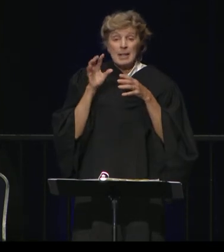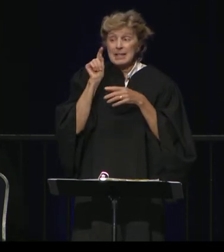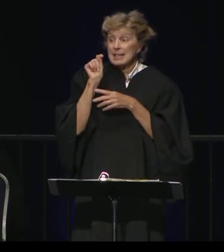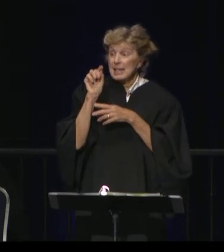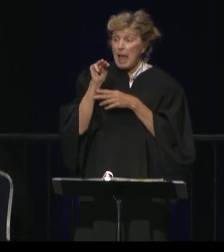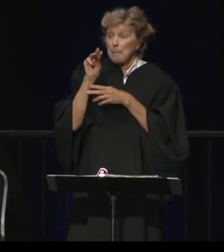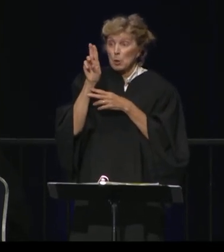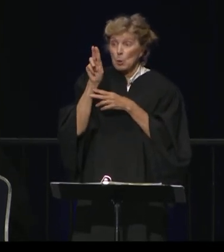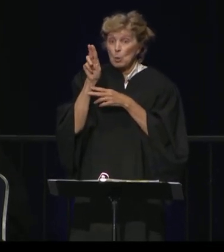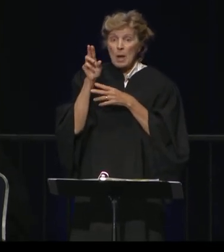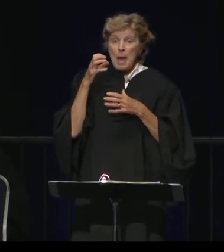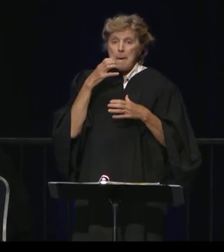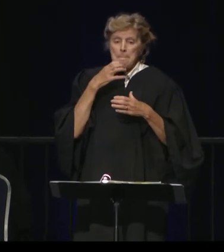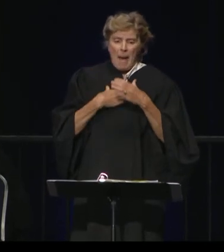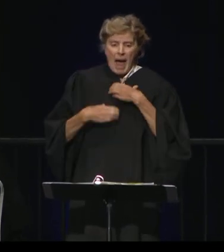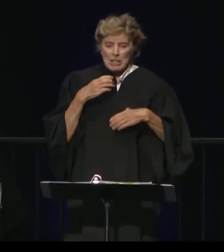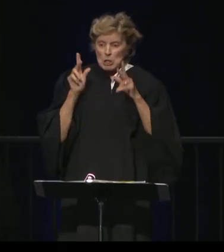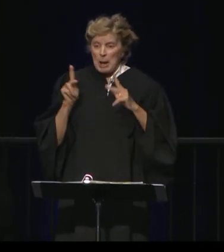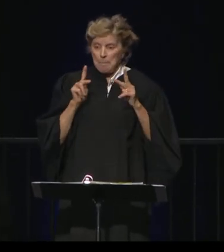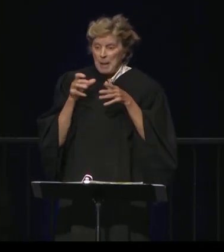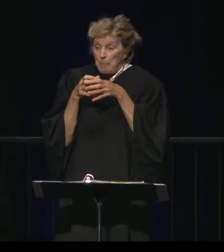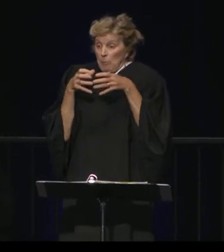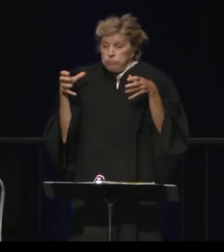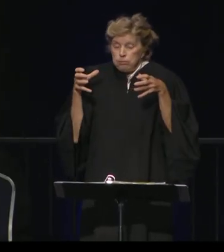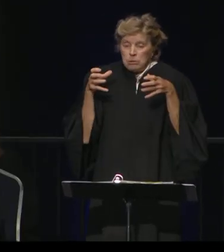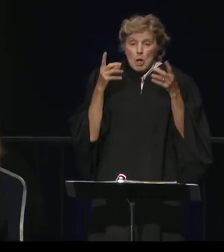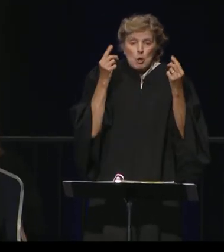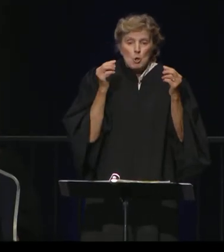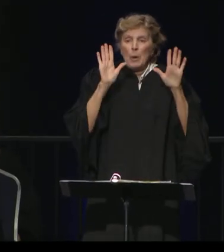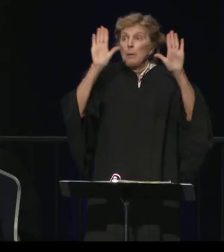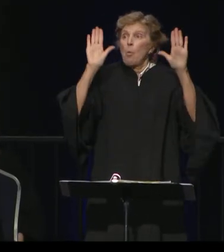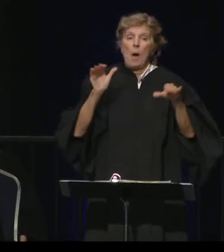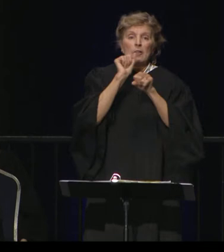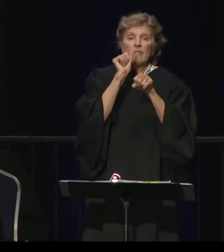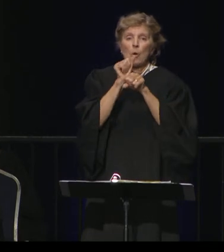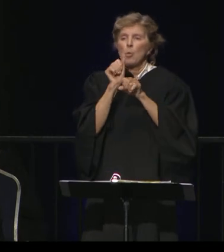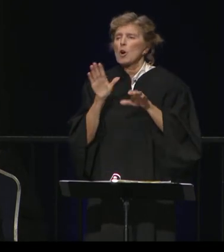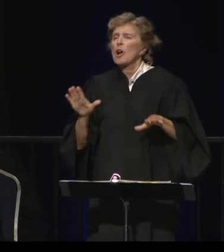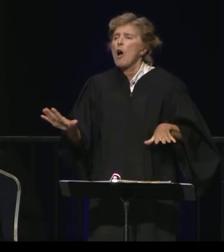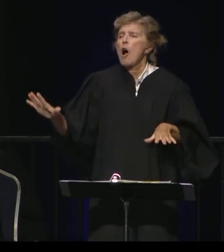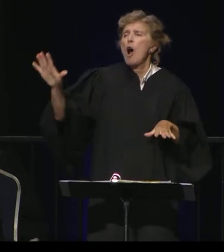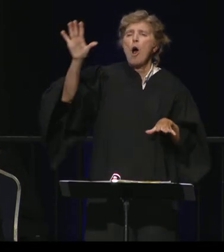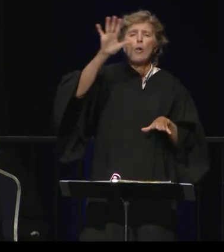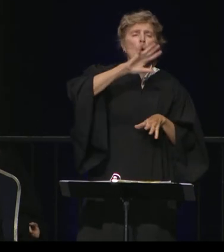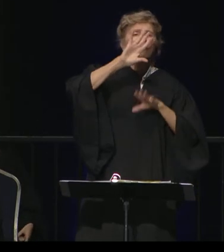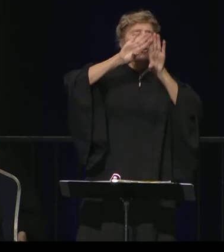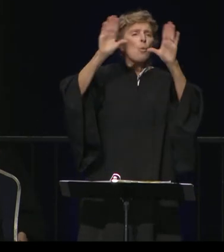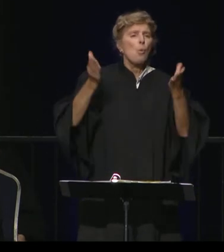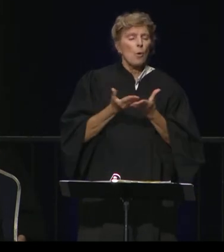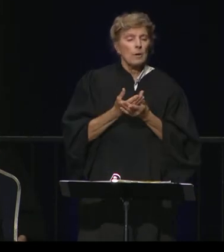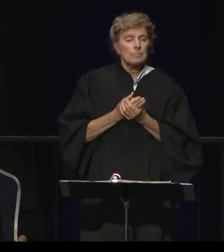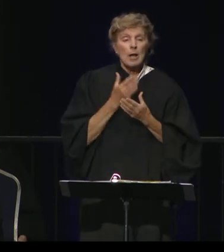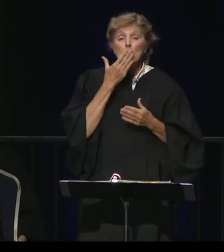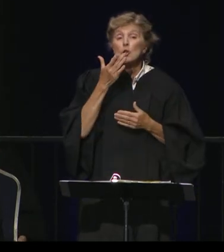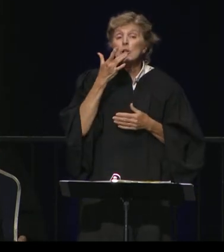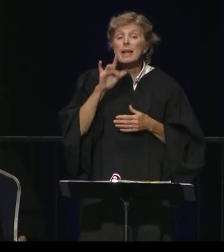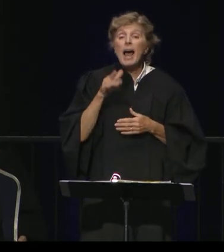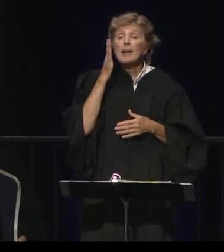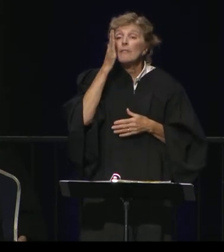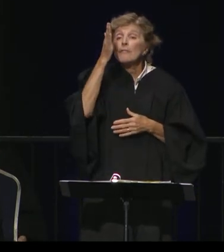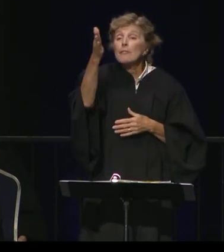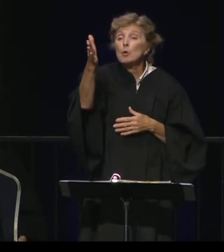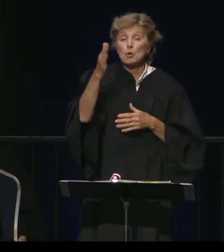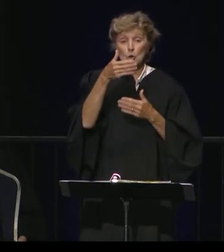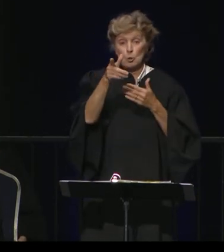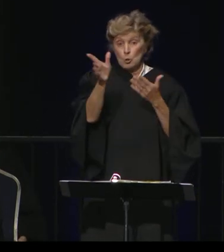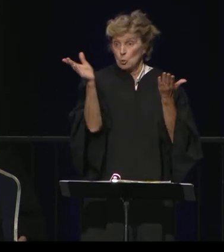people doing remarkable work in every corner of the world. Good luck with all of your future endeavors.